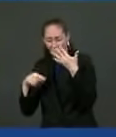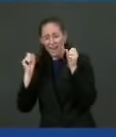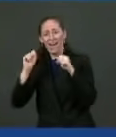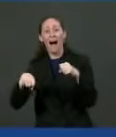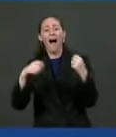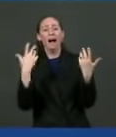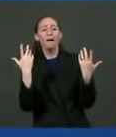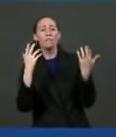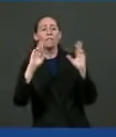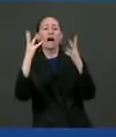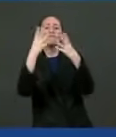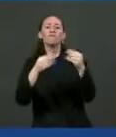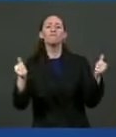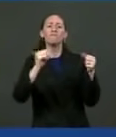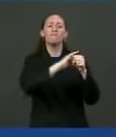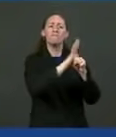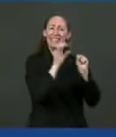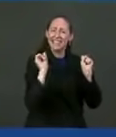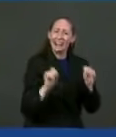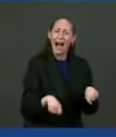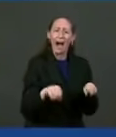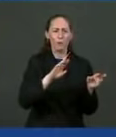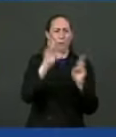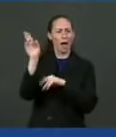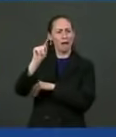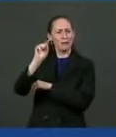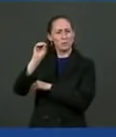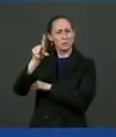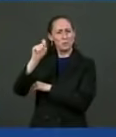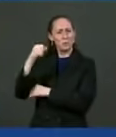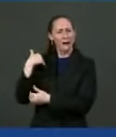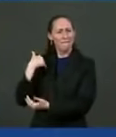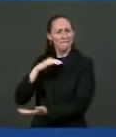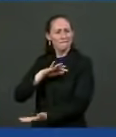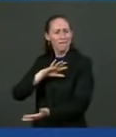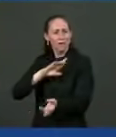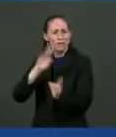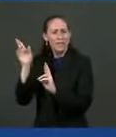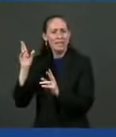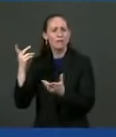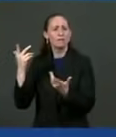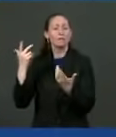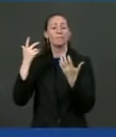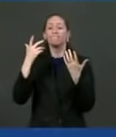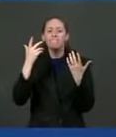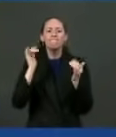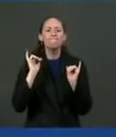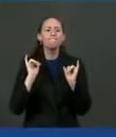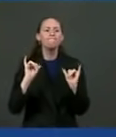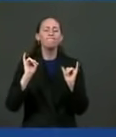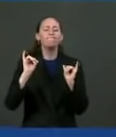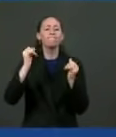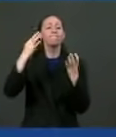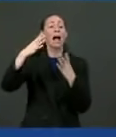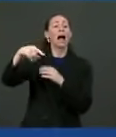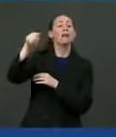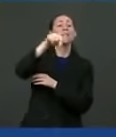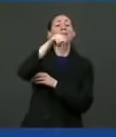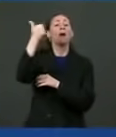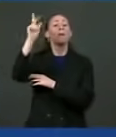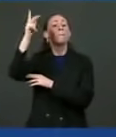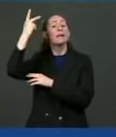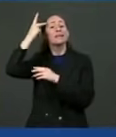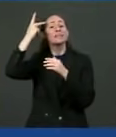Americans, supported by a distinct minority of elected officials, are keeping us from turning the corner. These